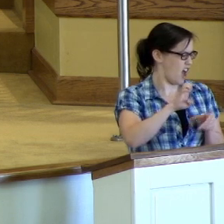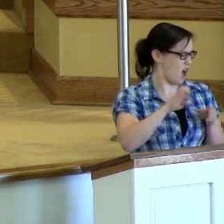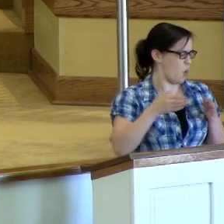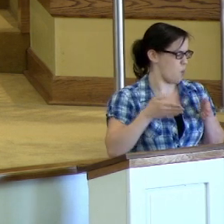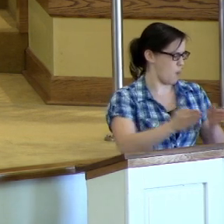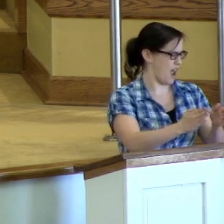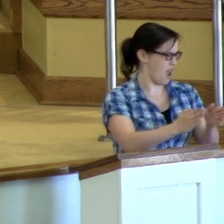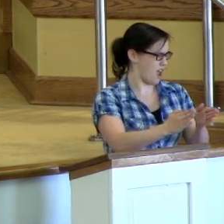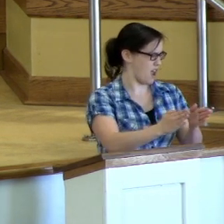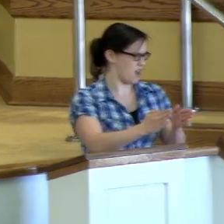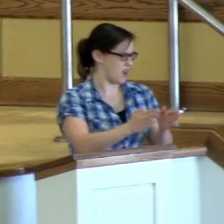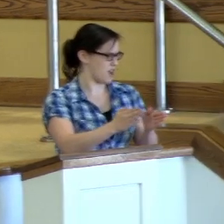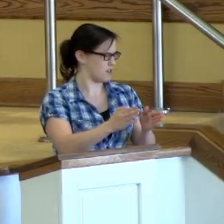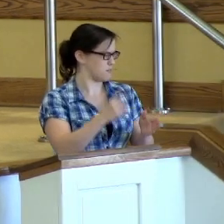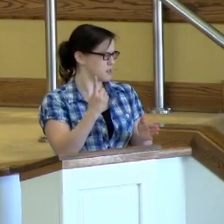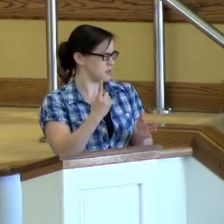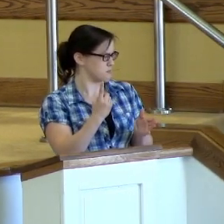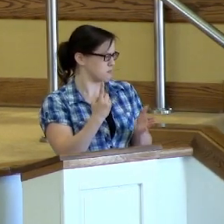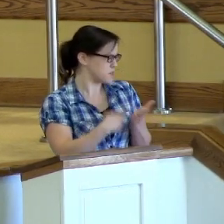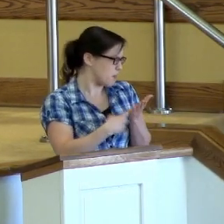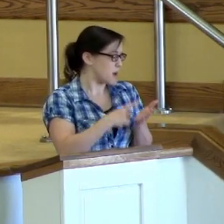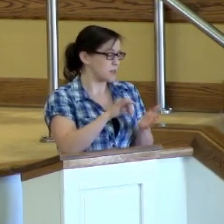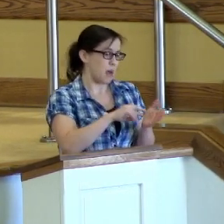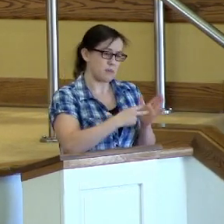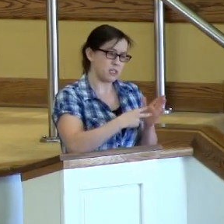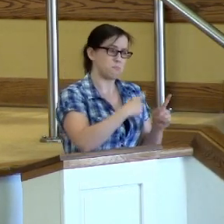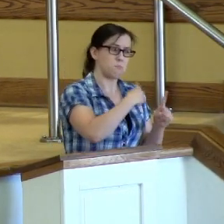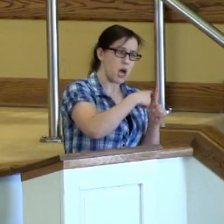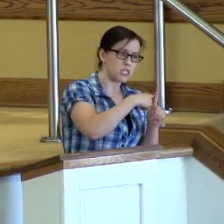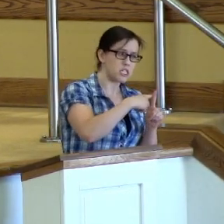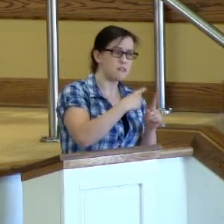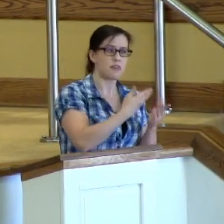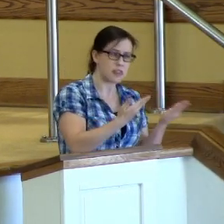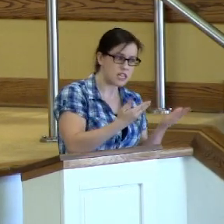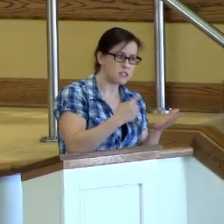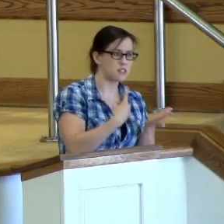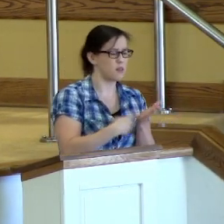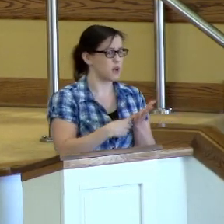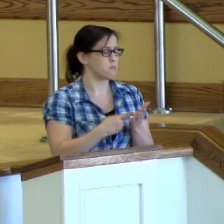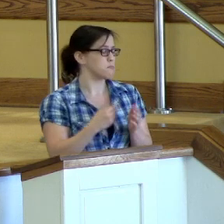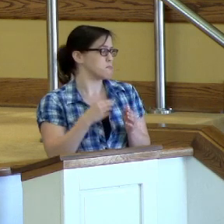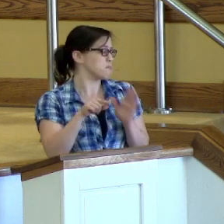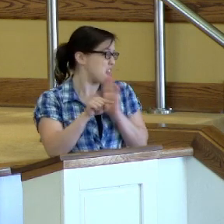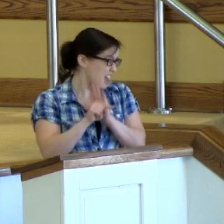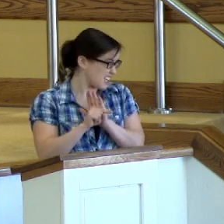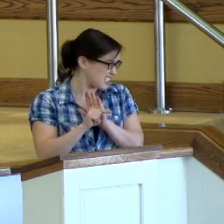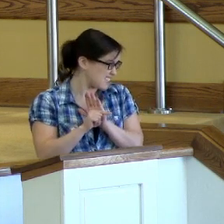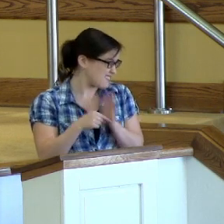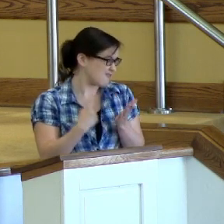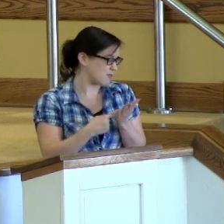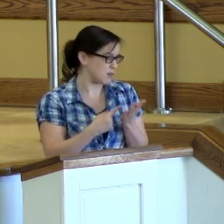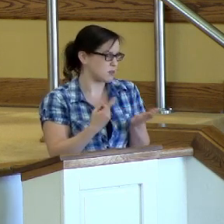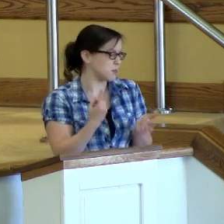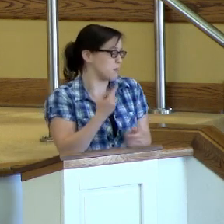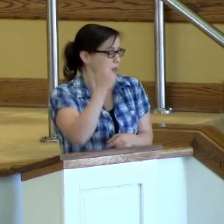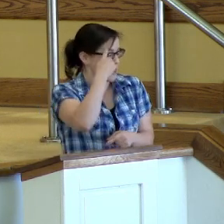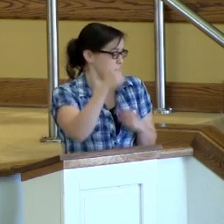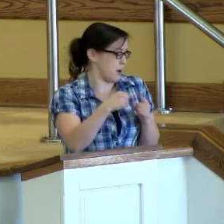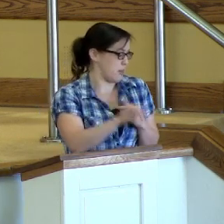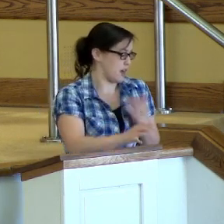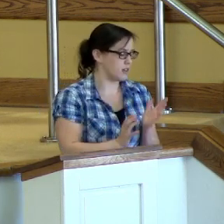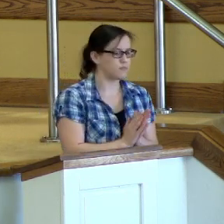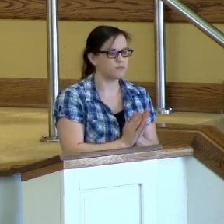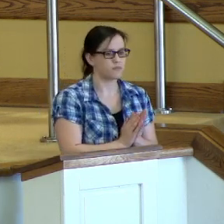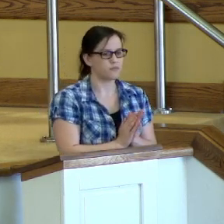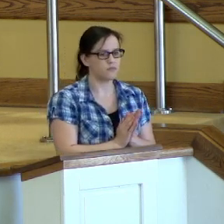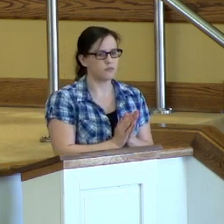way. Sometimes they're positive, sometimes they're negative, sometimes they're just food for thought. But they're there, amen, for a reason, all